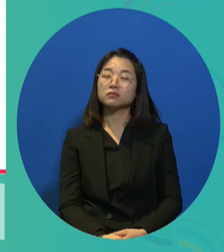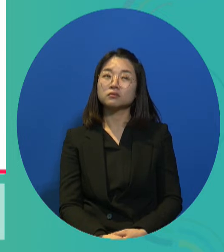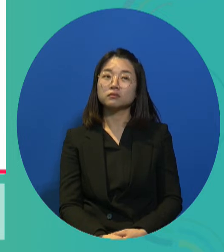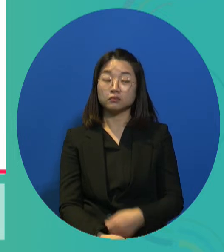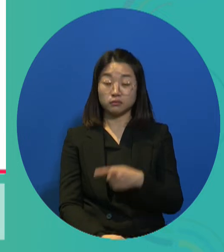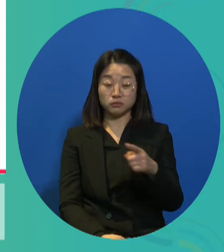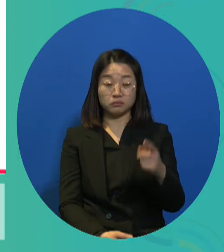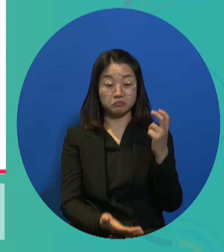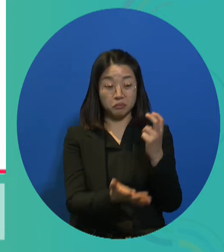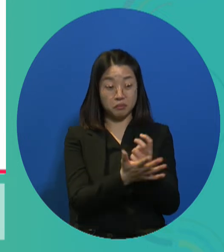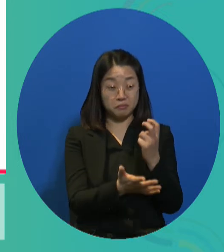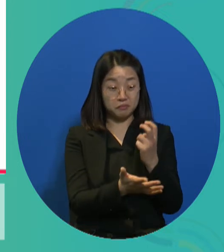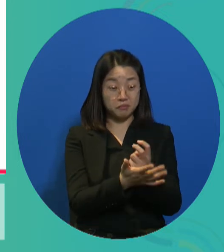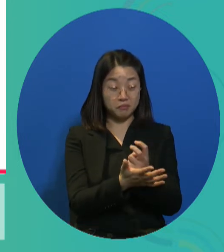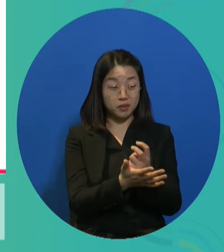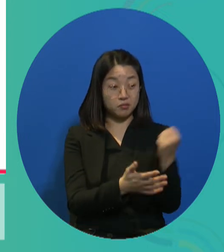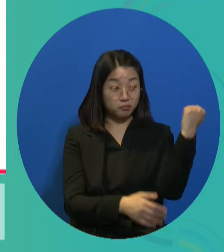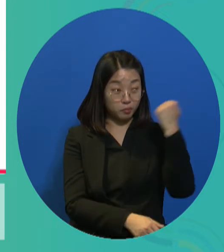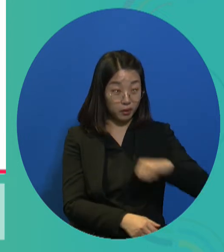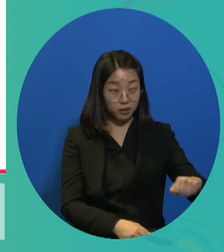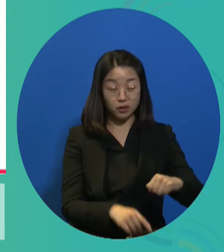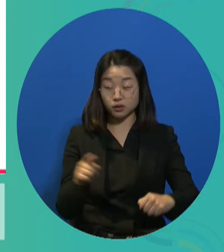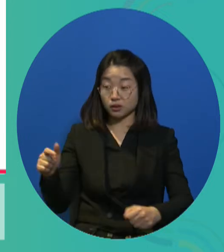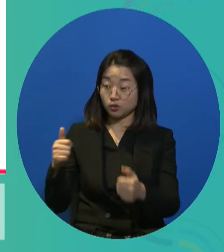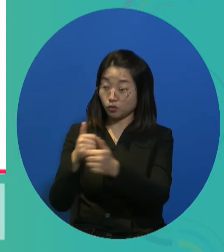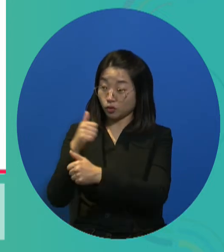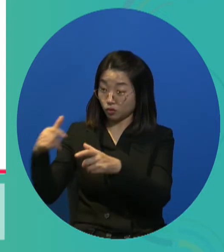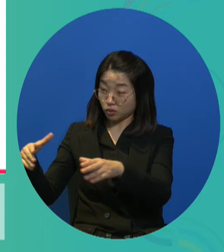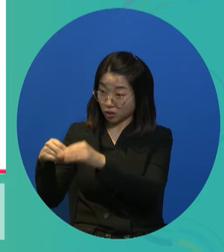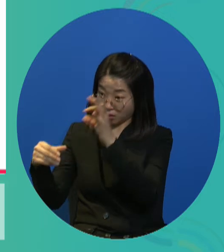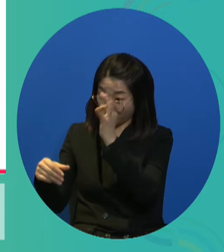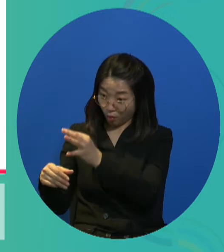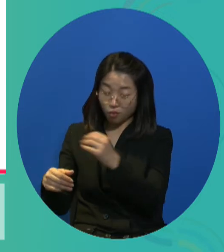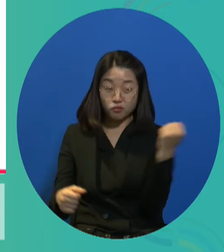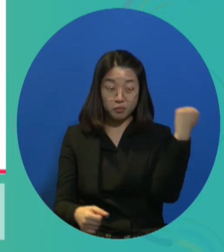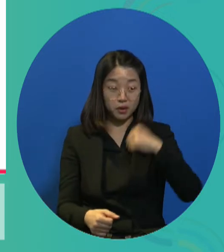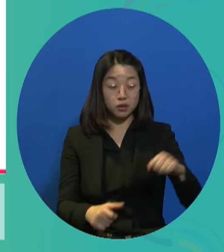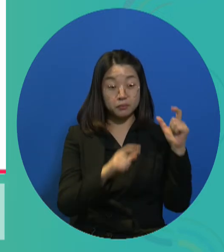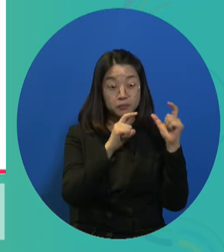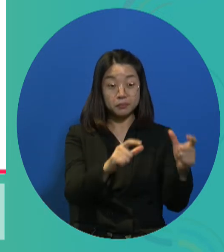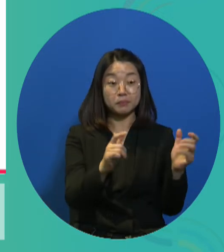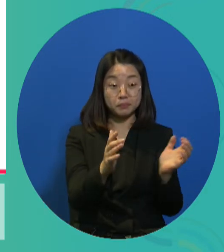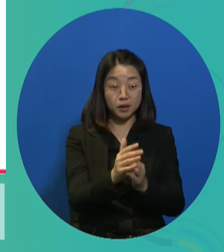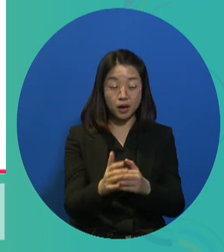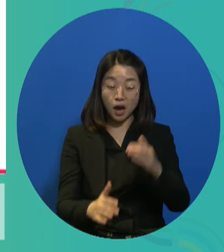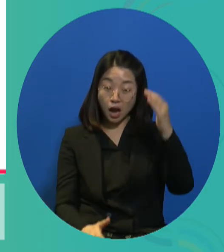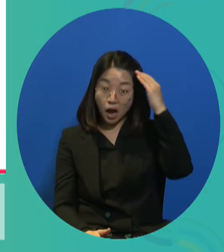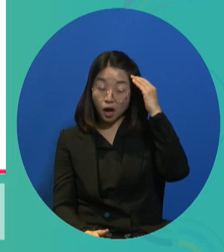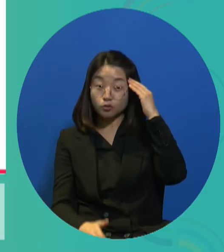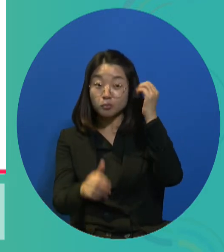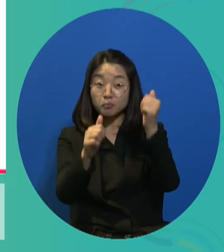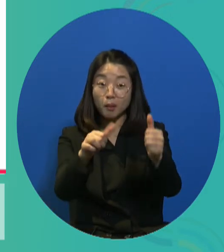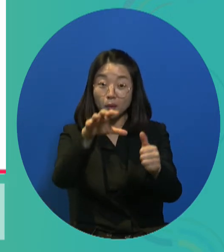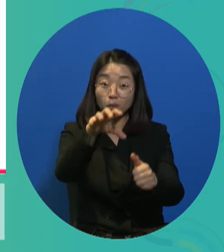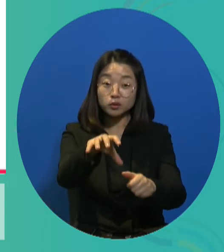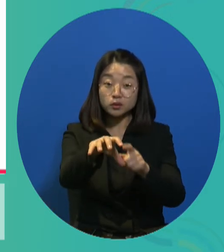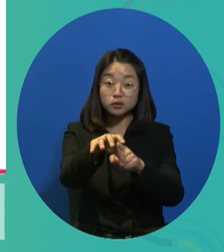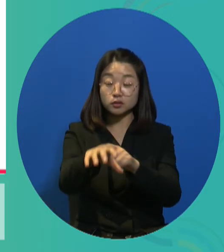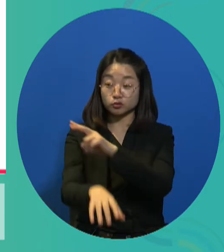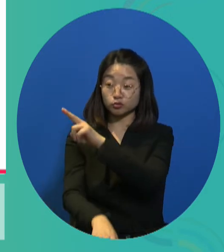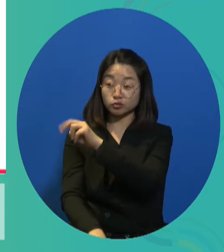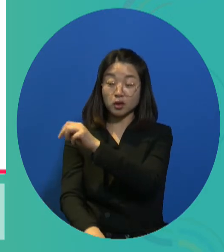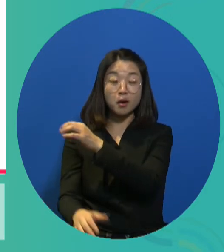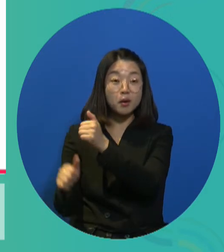Freedom Committee ruled that there was violation of the freedom, the right and freedom, but